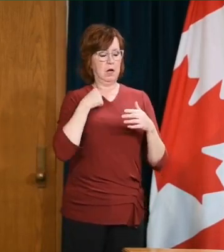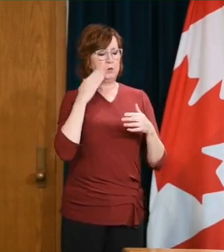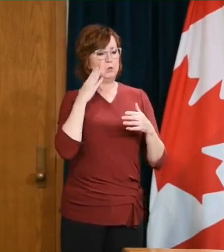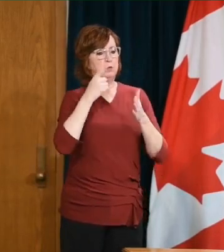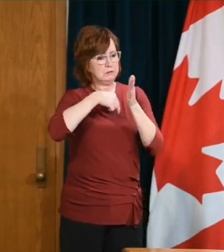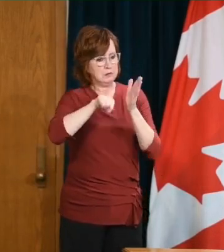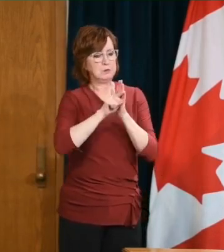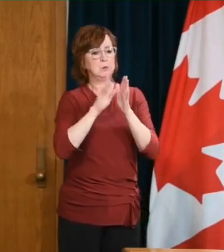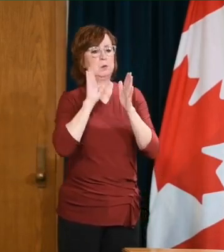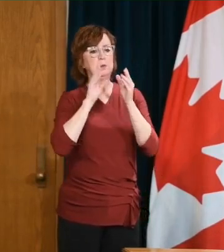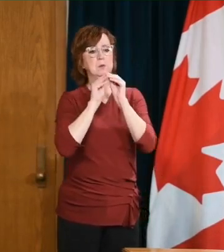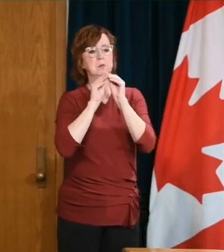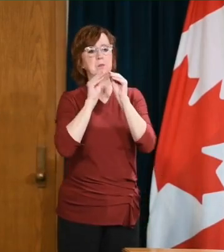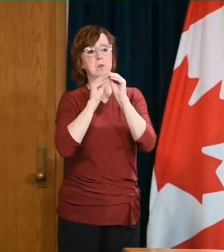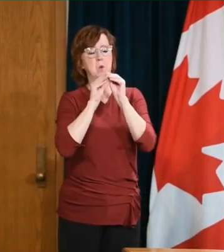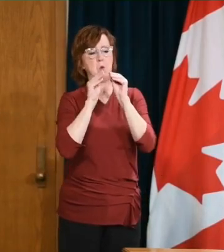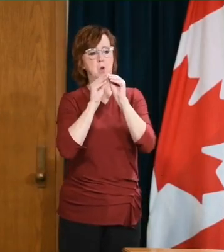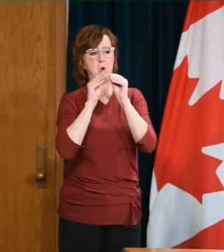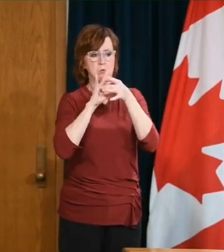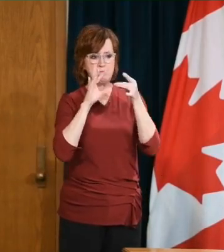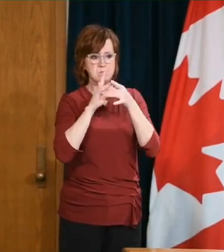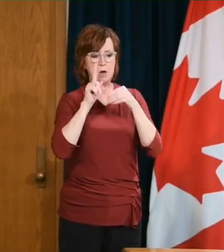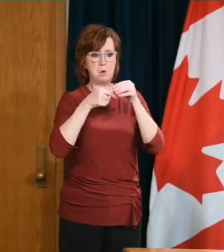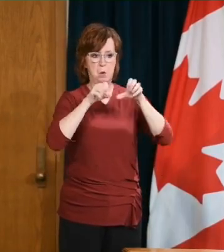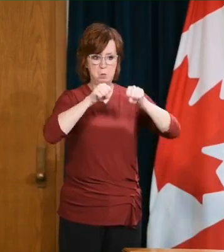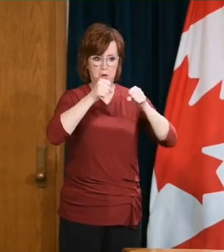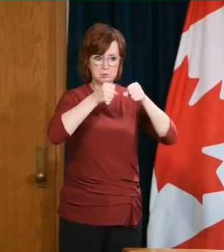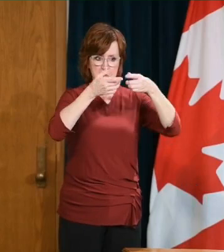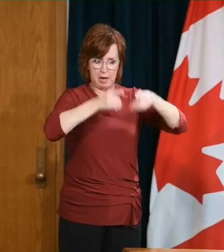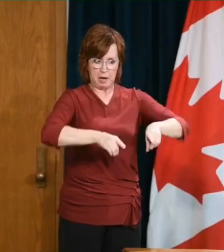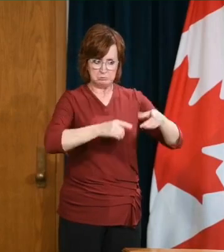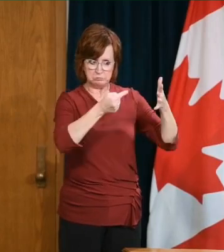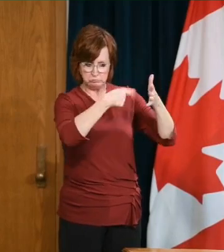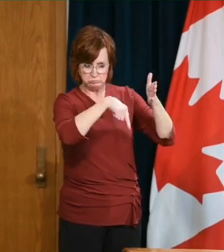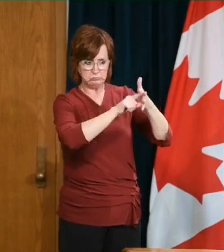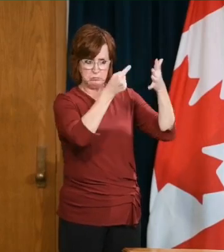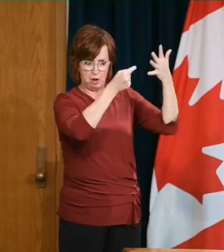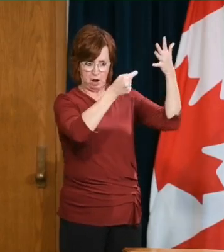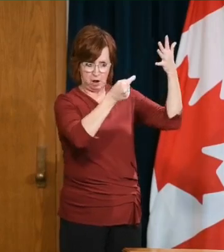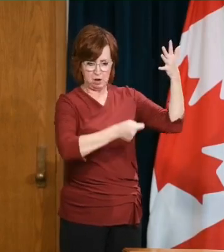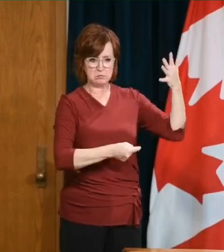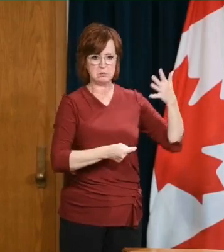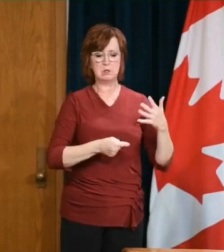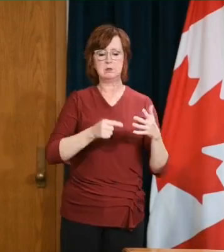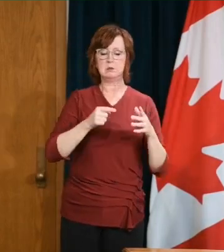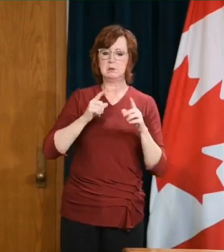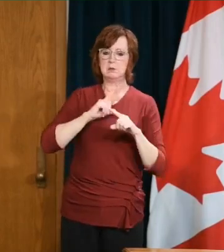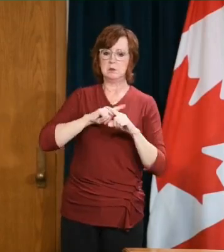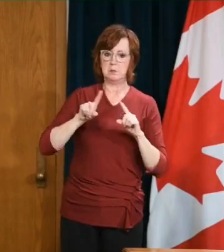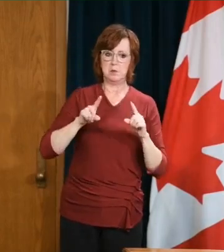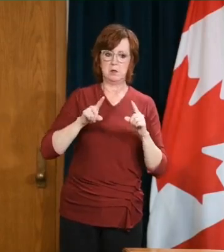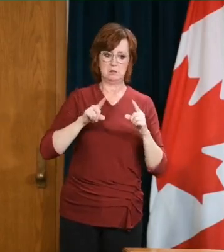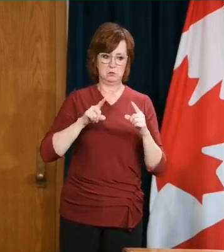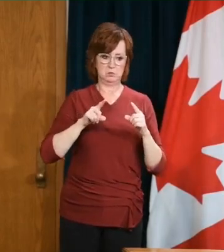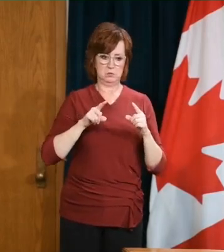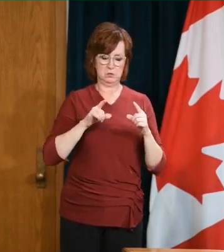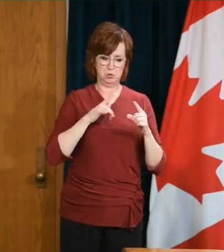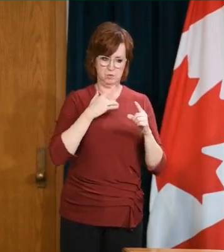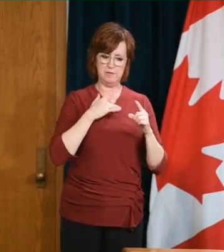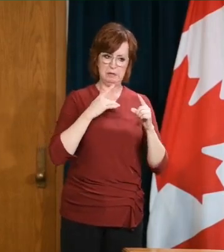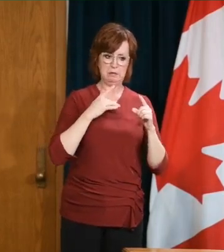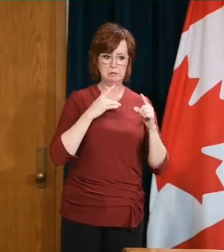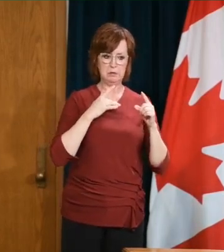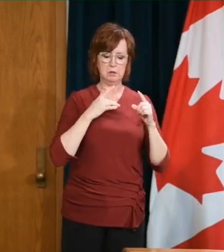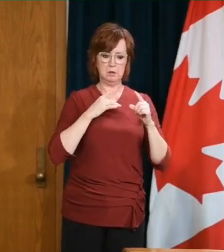cetera? So overall, I think the daily case numbers are to some extent reassuring that they're